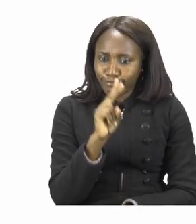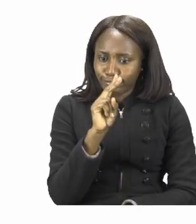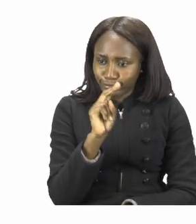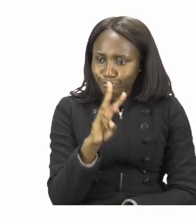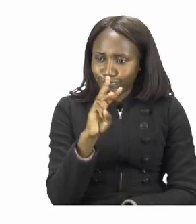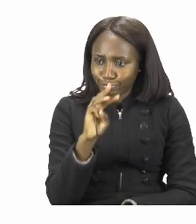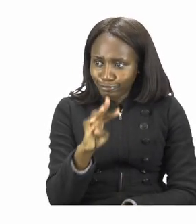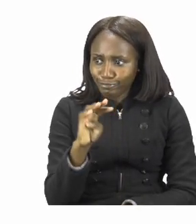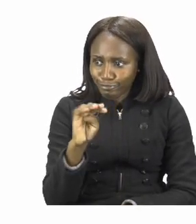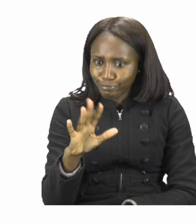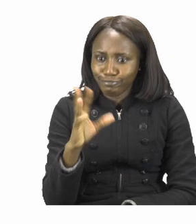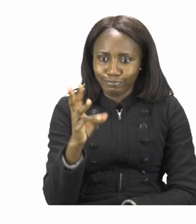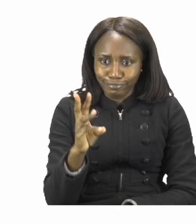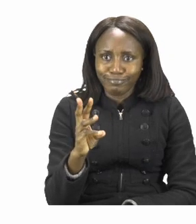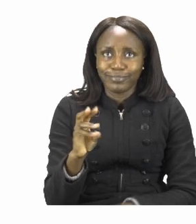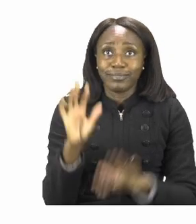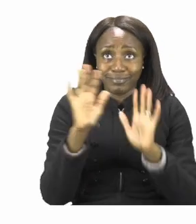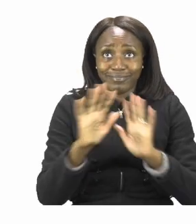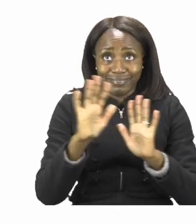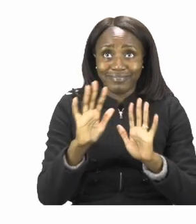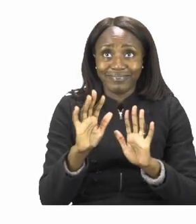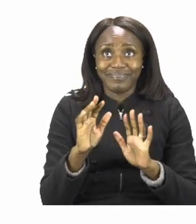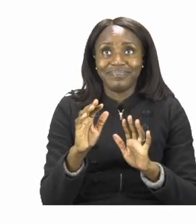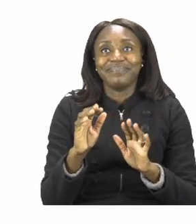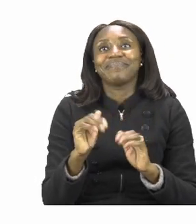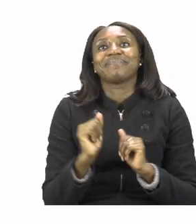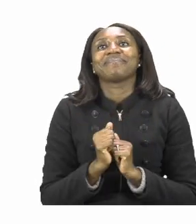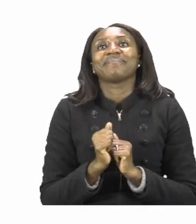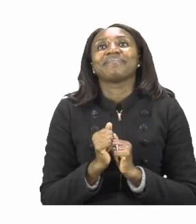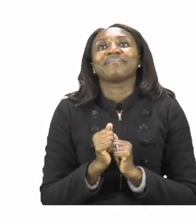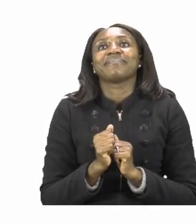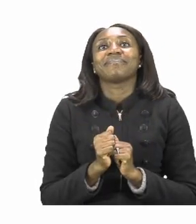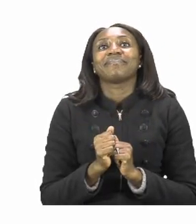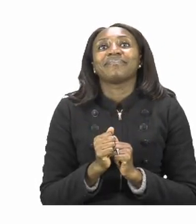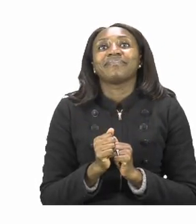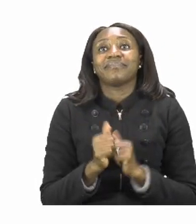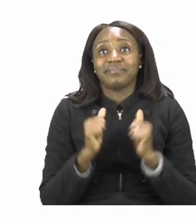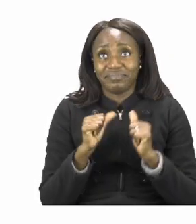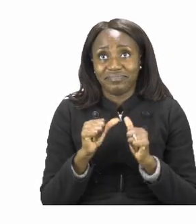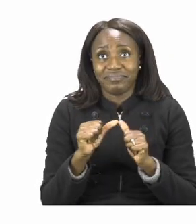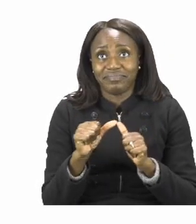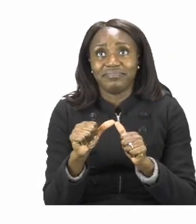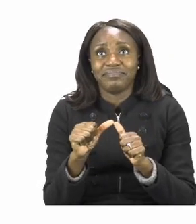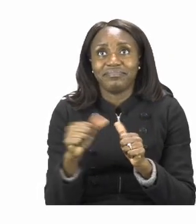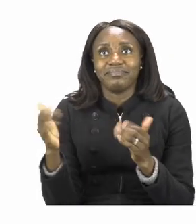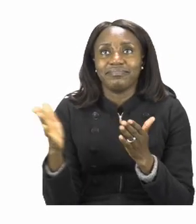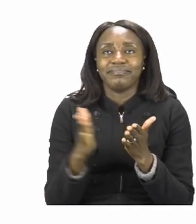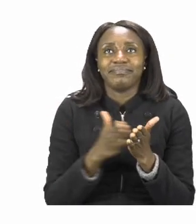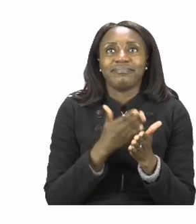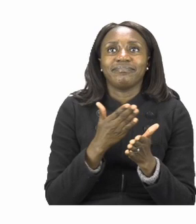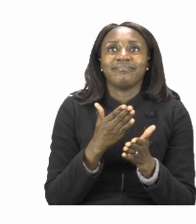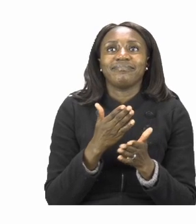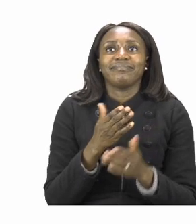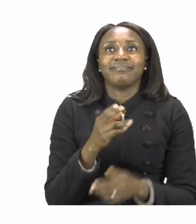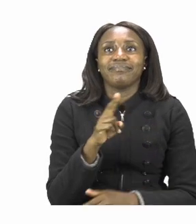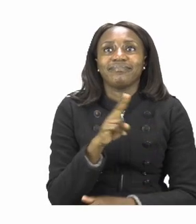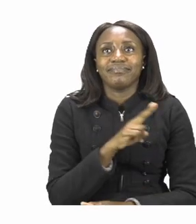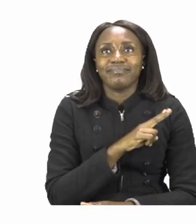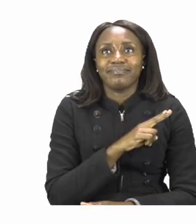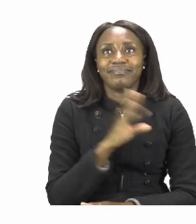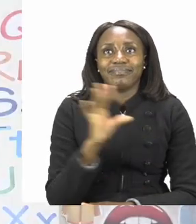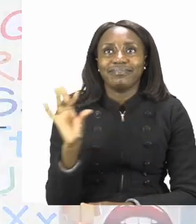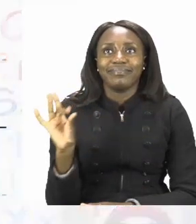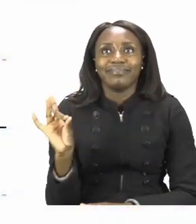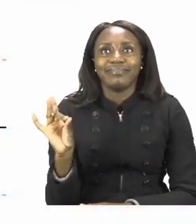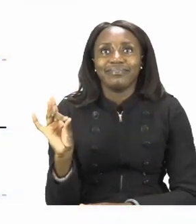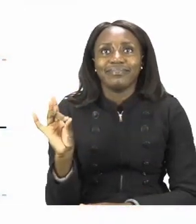then color. Have fun with this one, and when you are done, you can move to the next page, page